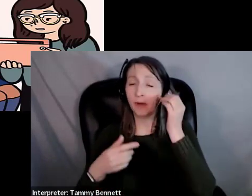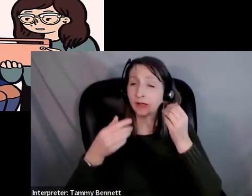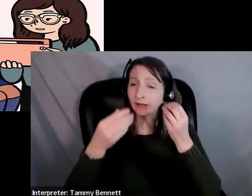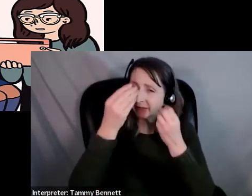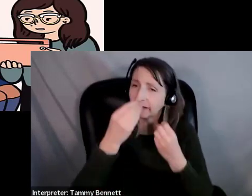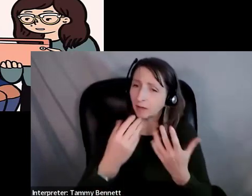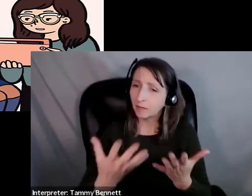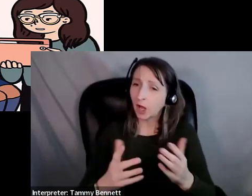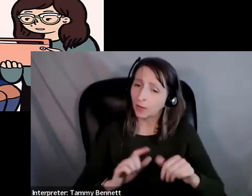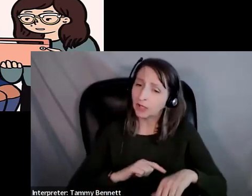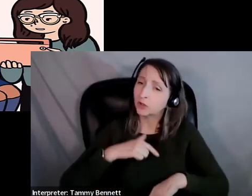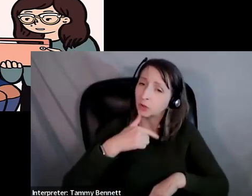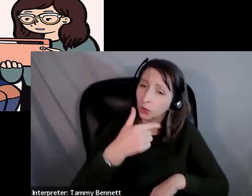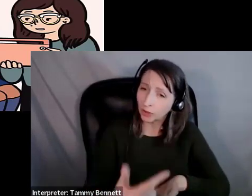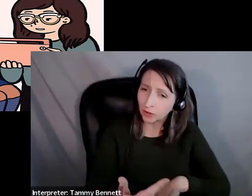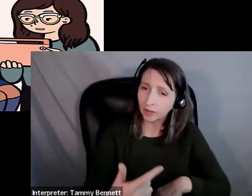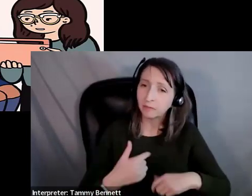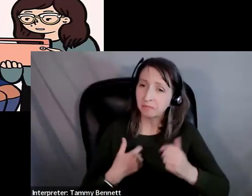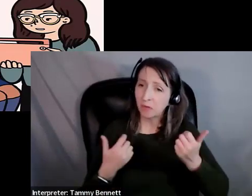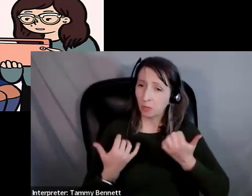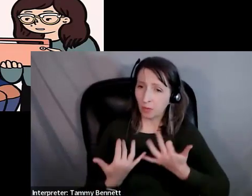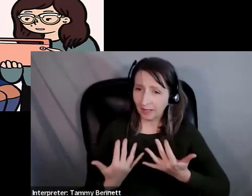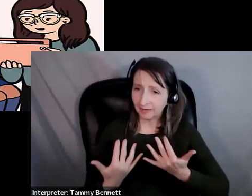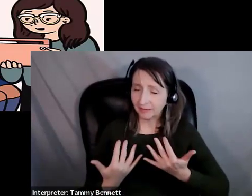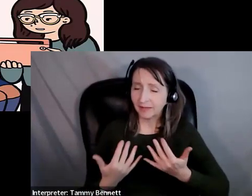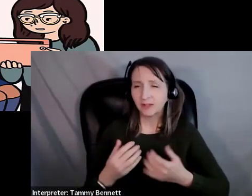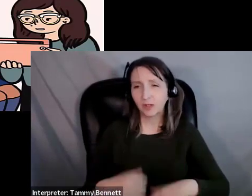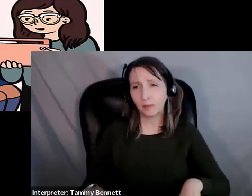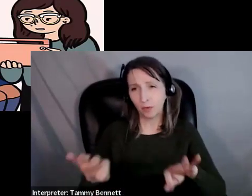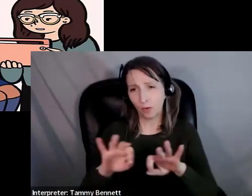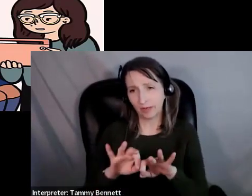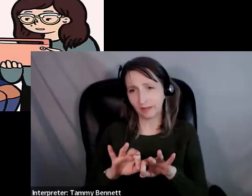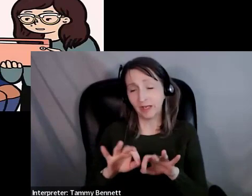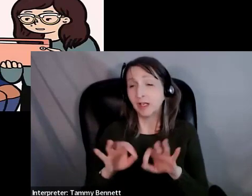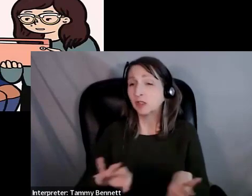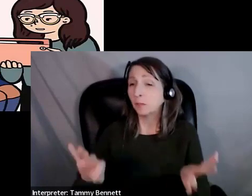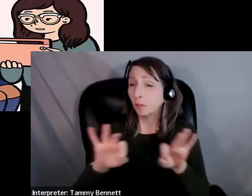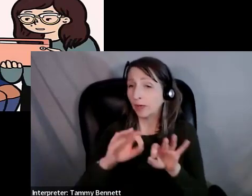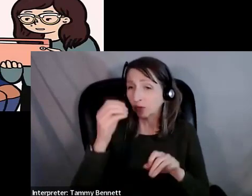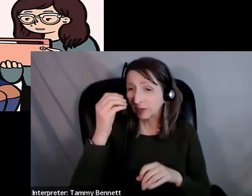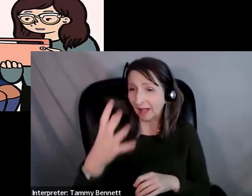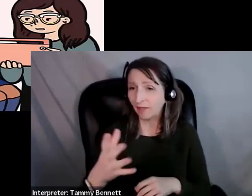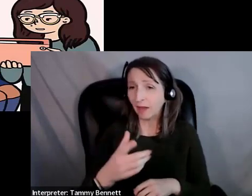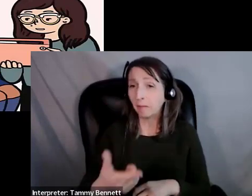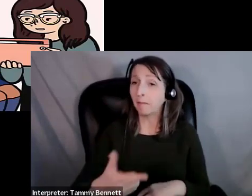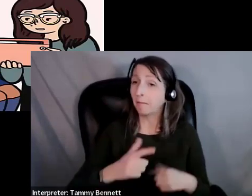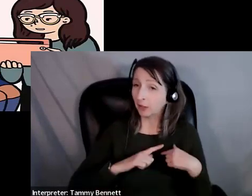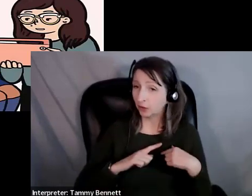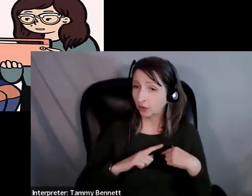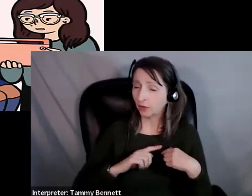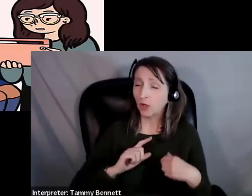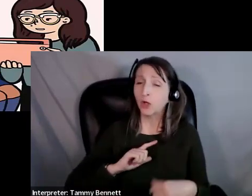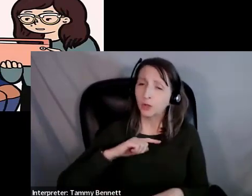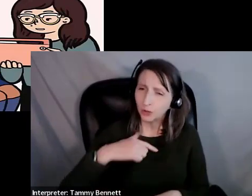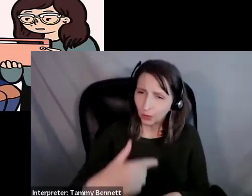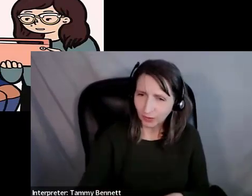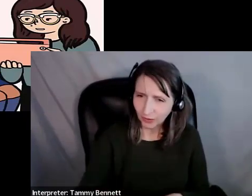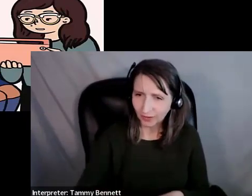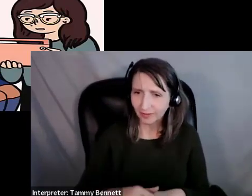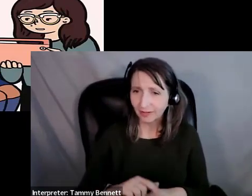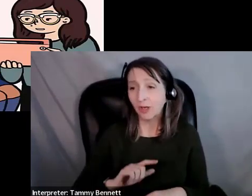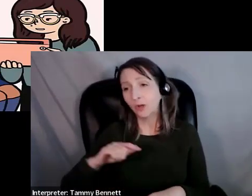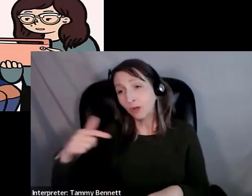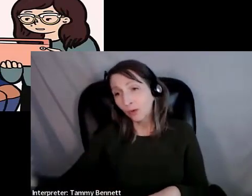it is their turn as well is very important. So it always establishes your turn, my turn, my turn, your turn, and going back and forth, um, especially